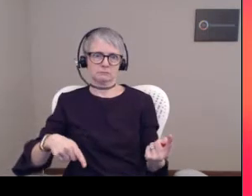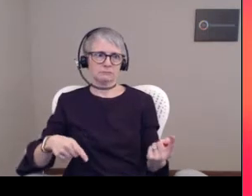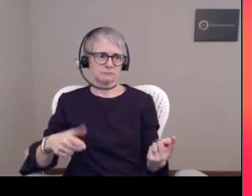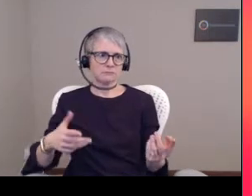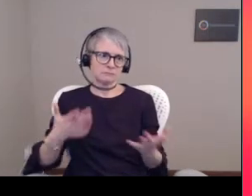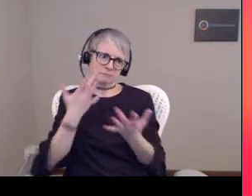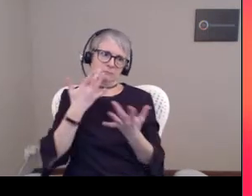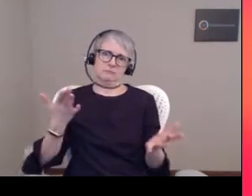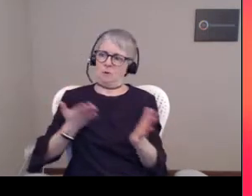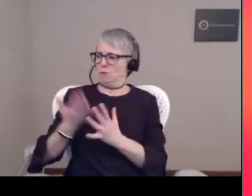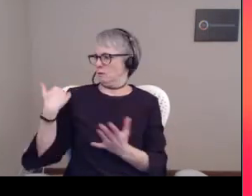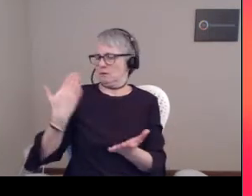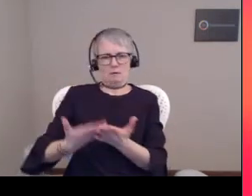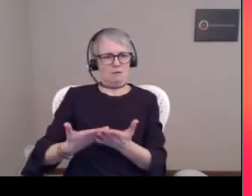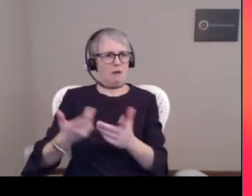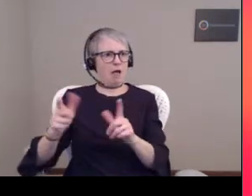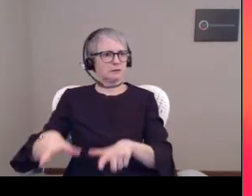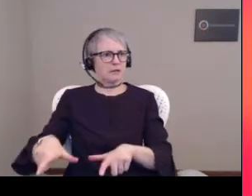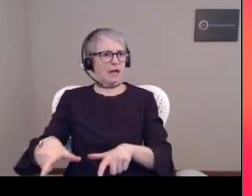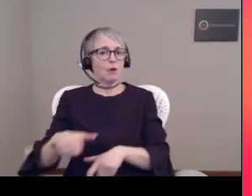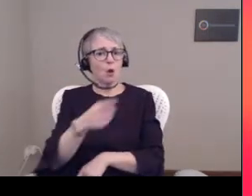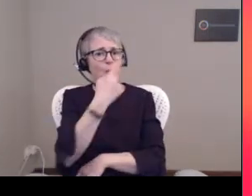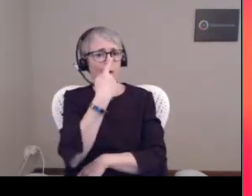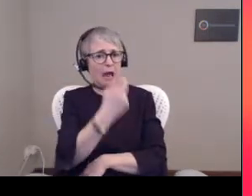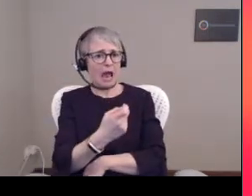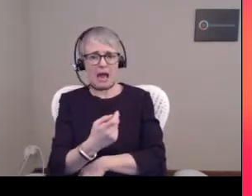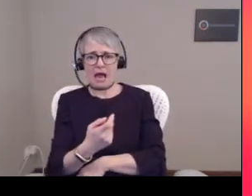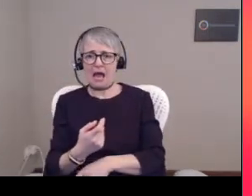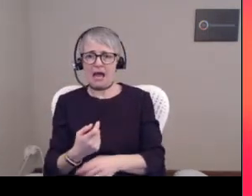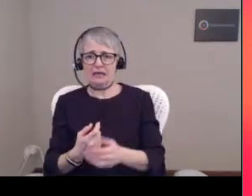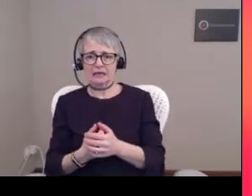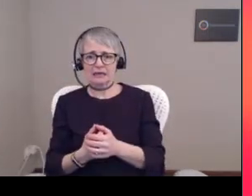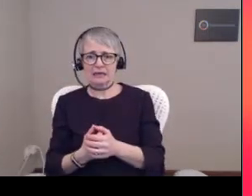every day now you can log on and do an hour in your lunch break of some